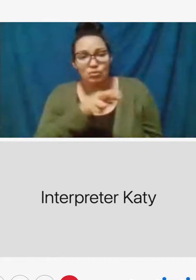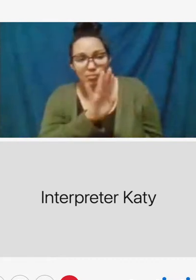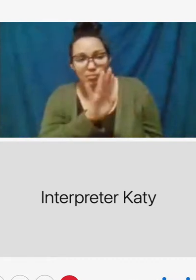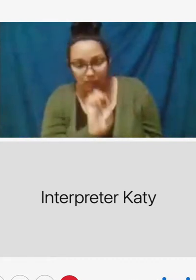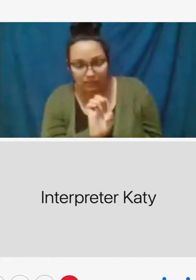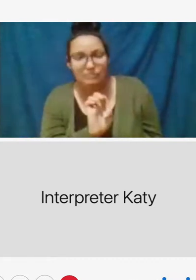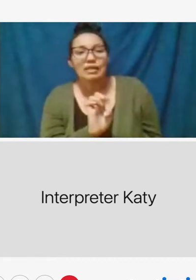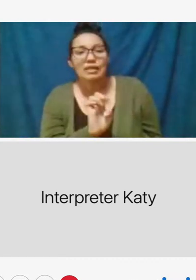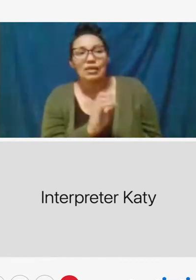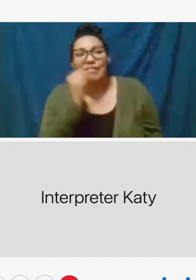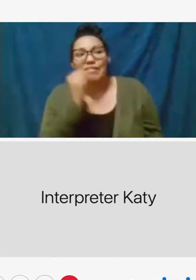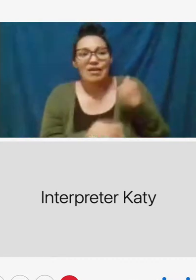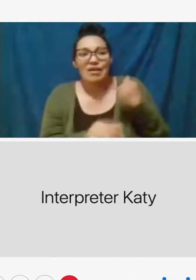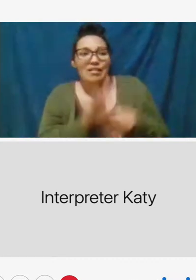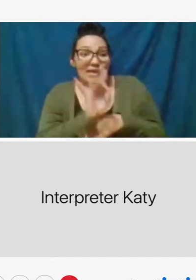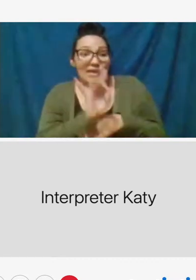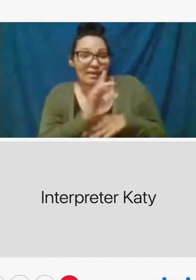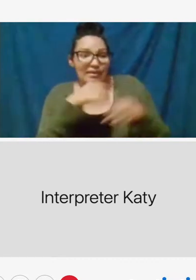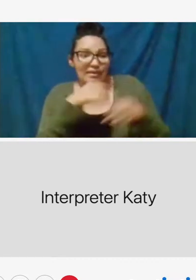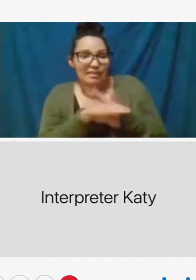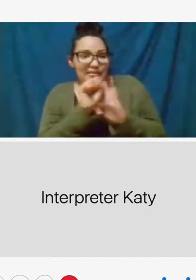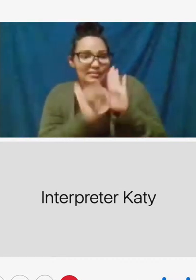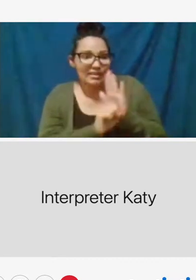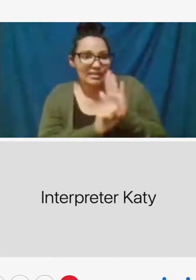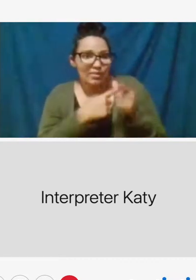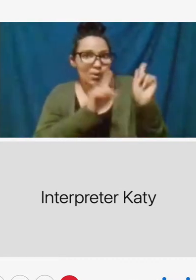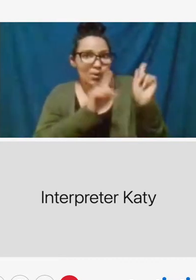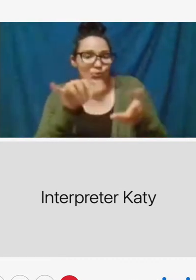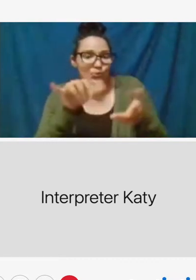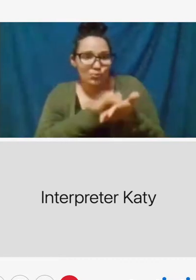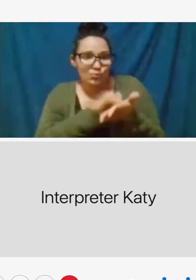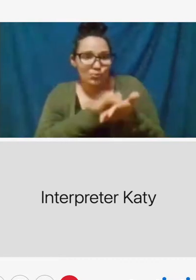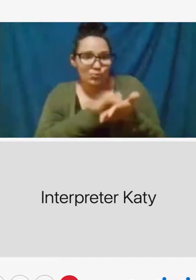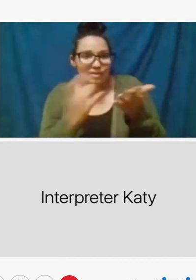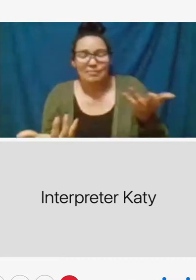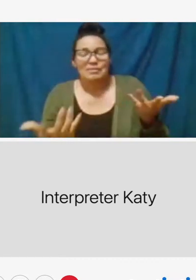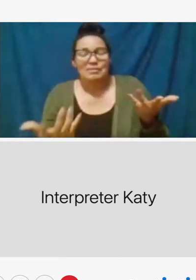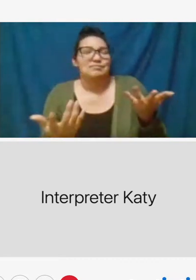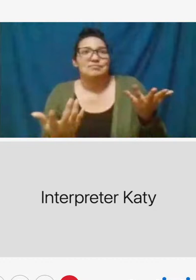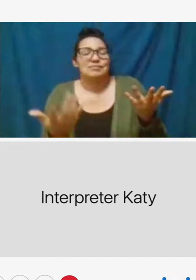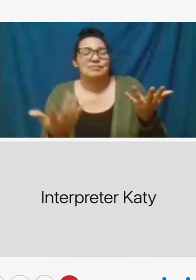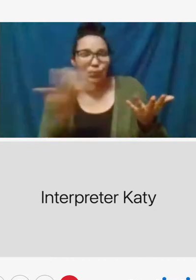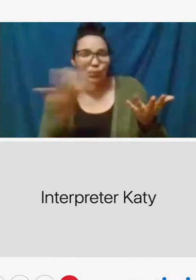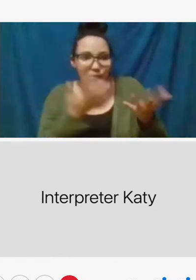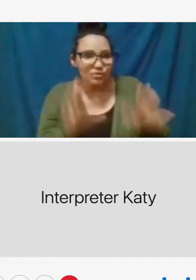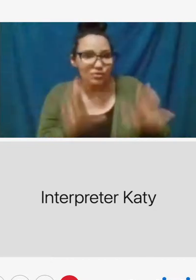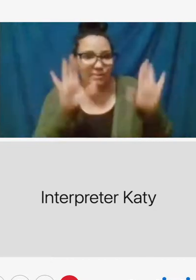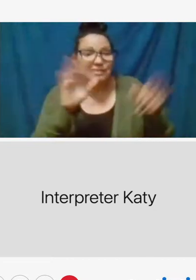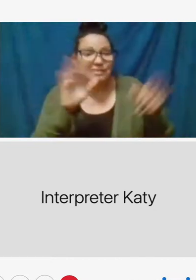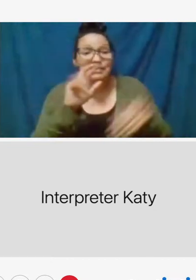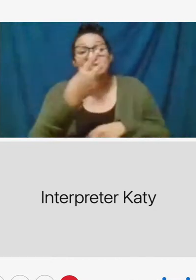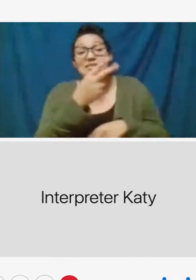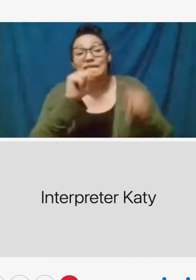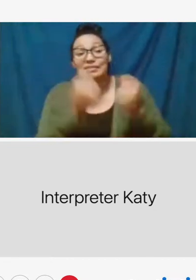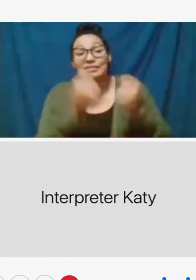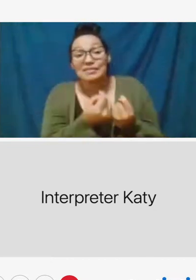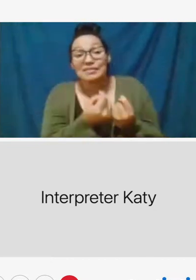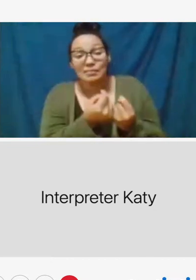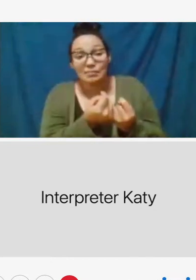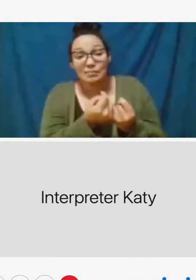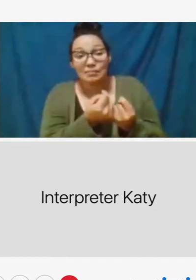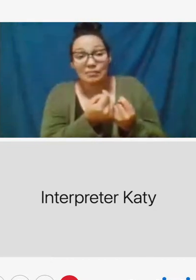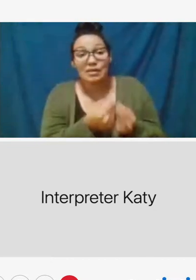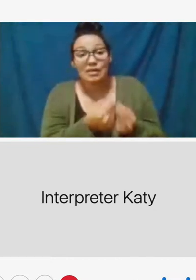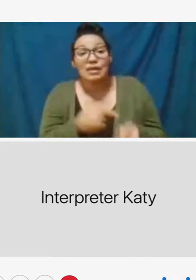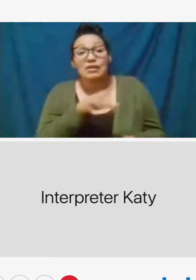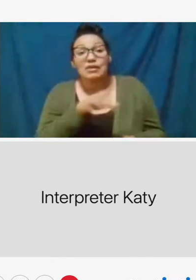they're going to New York again I mean that is tremendous the second team e compact at Bloomington High School